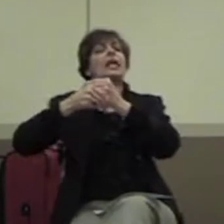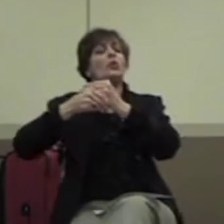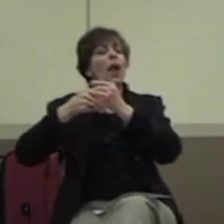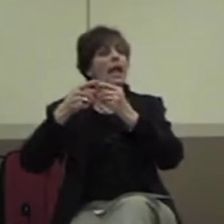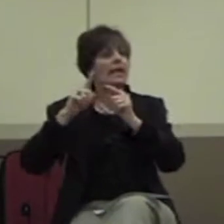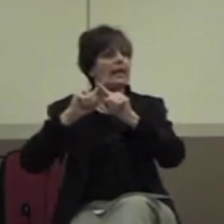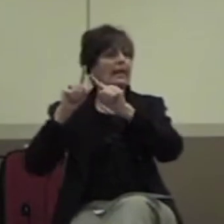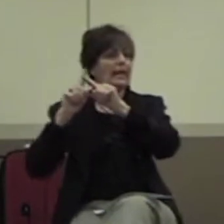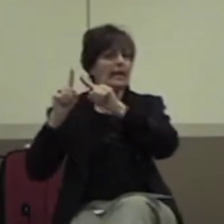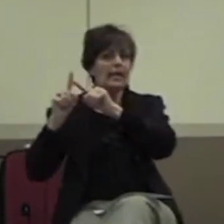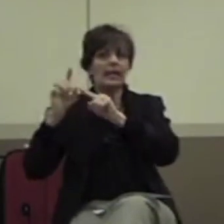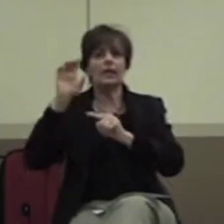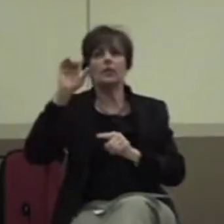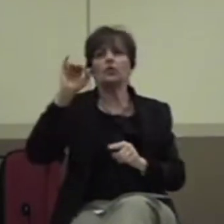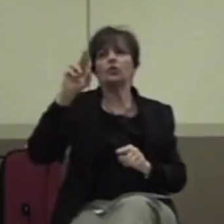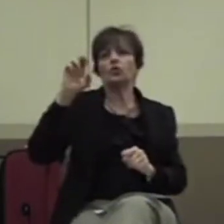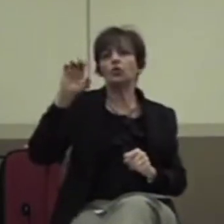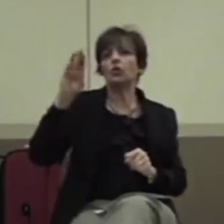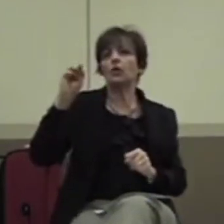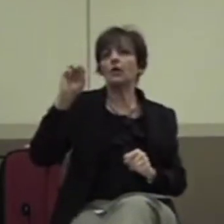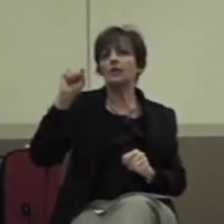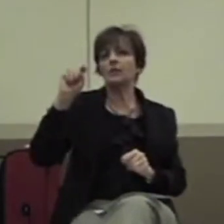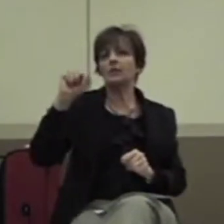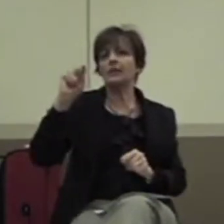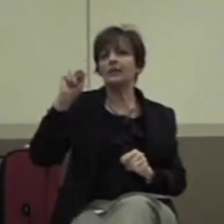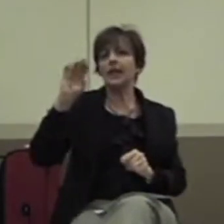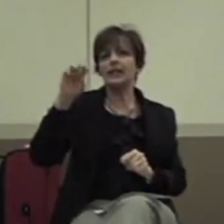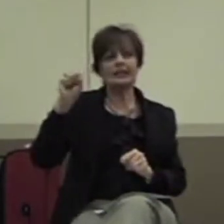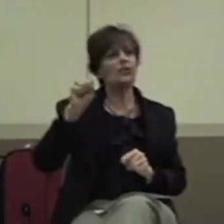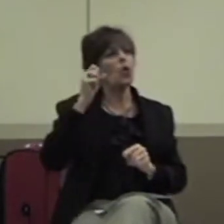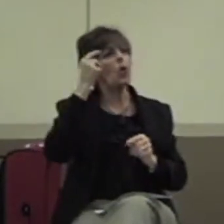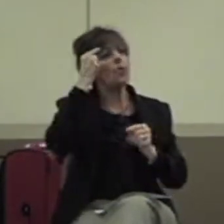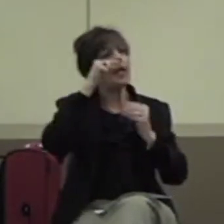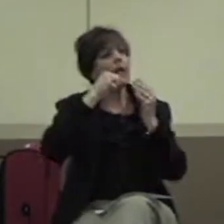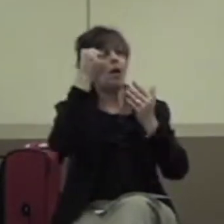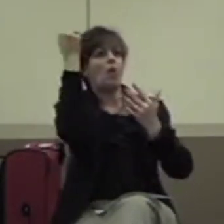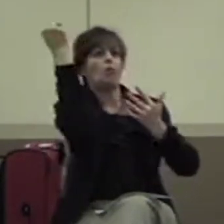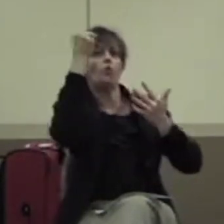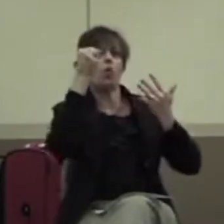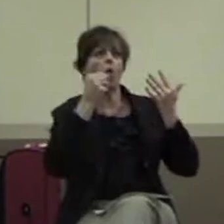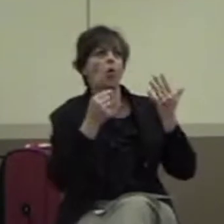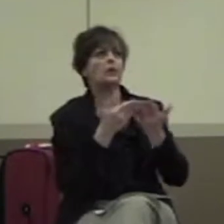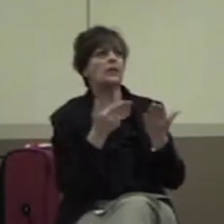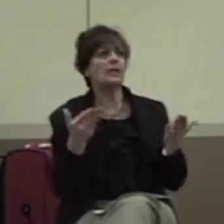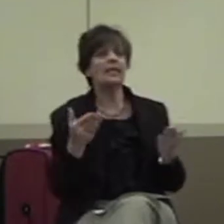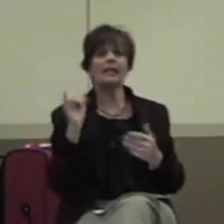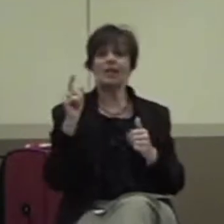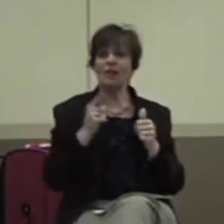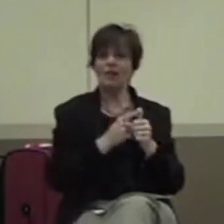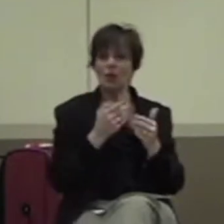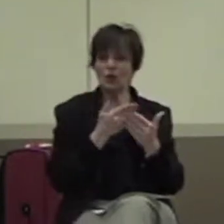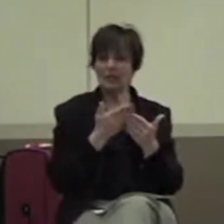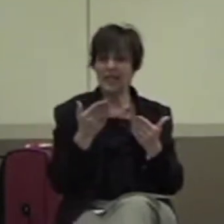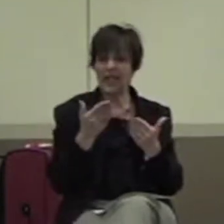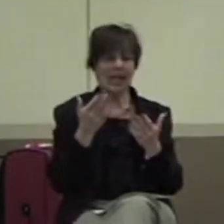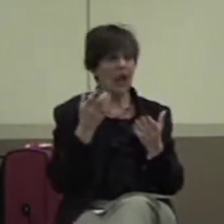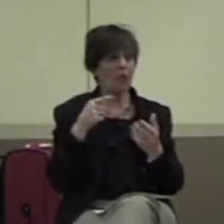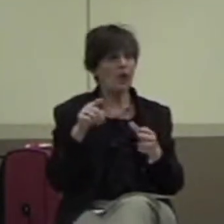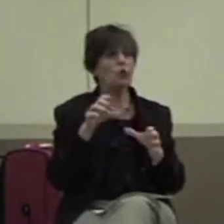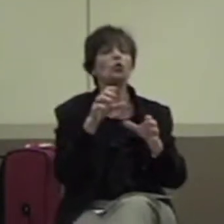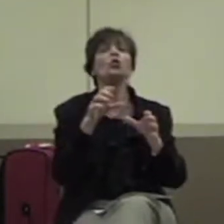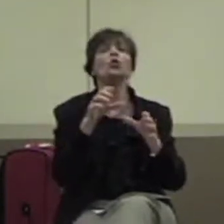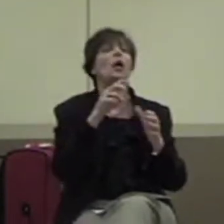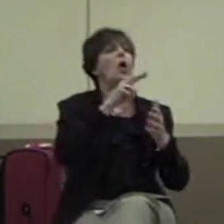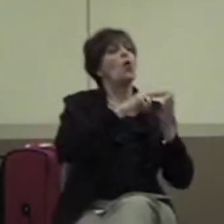extenuating circumstances so that you think about those kind of things. All right, the first thing I want you to do is